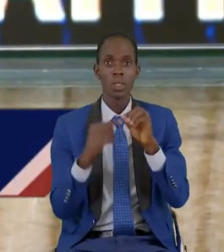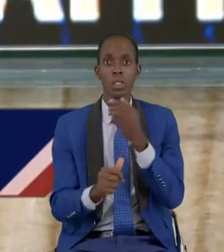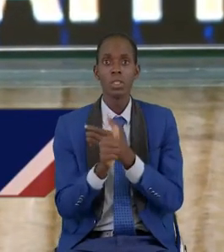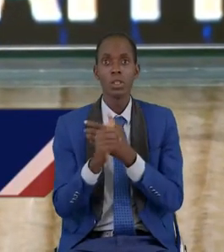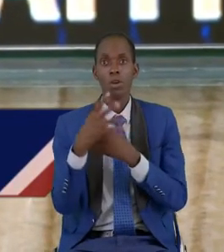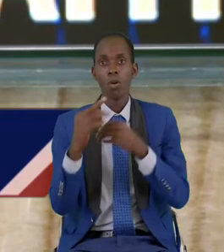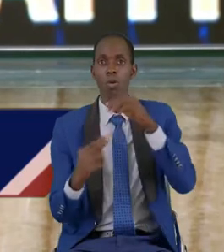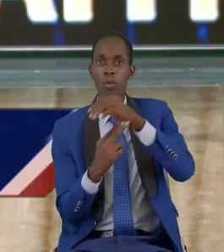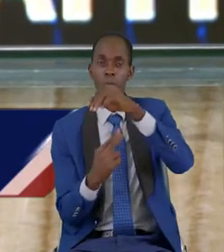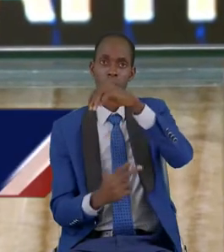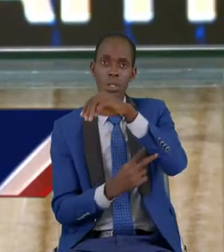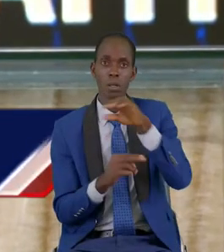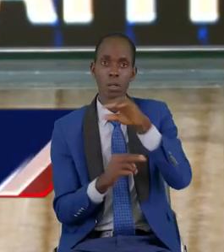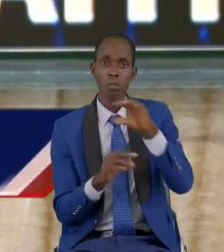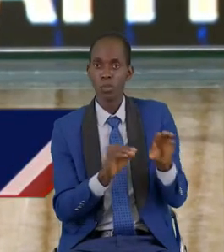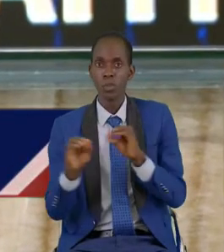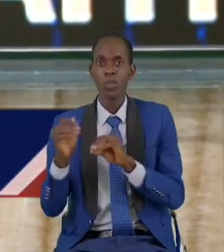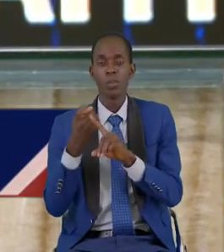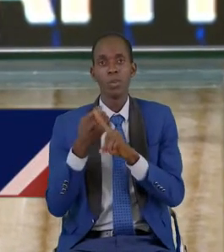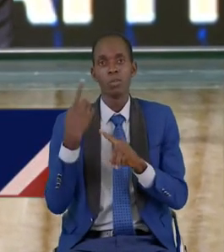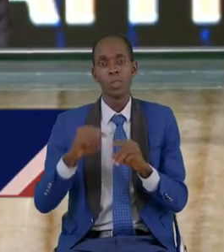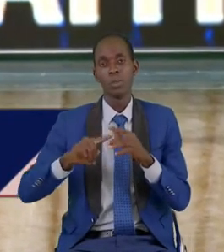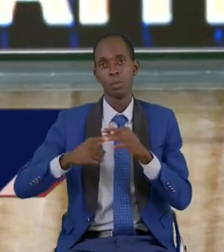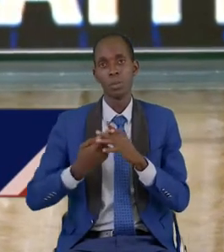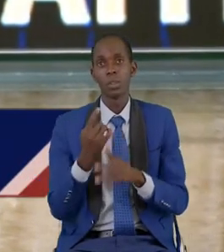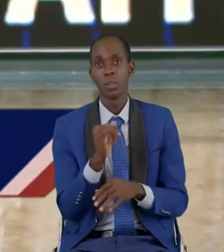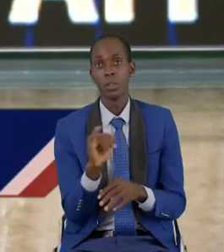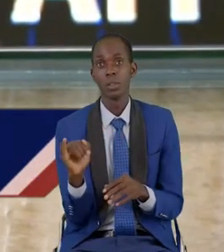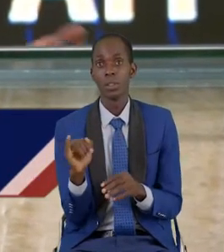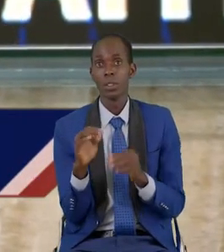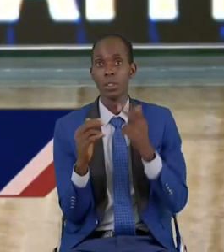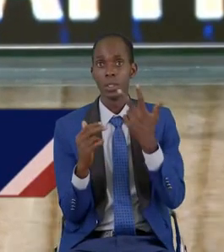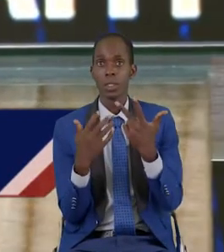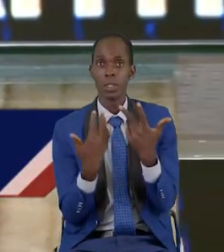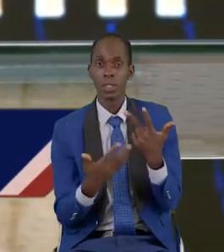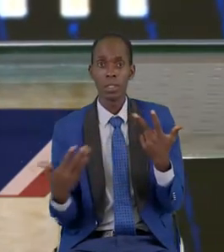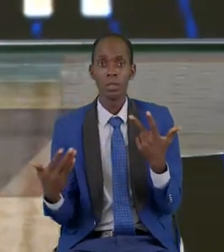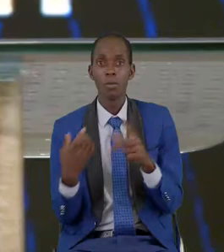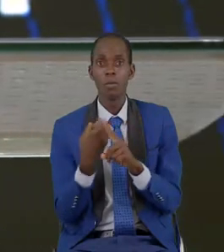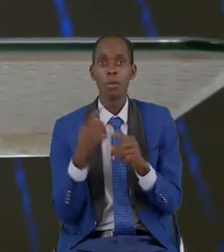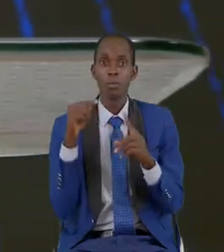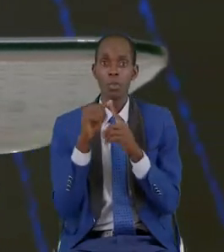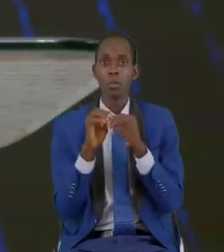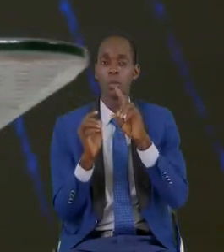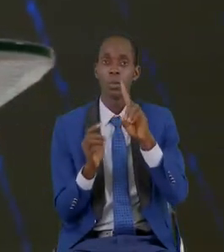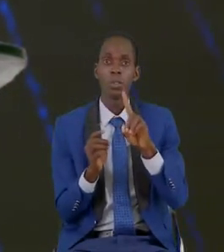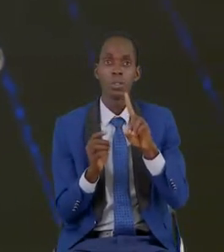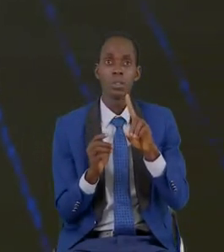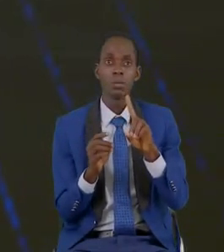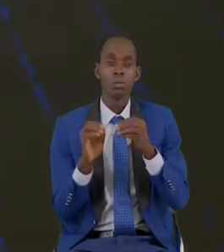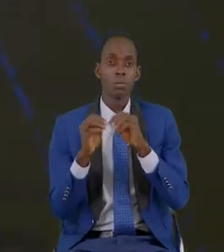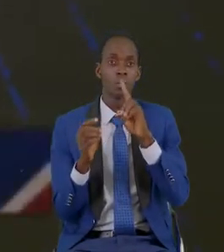pillars shifting from the foundation. Three things we're looking at here. Number one, the